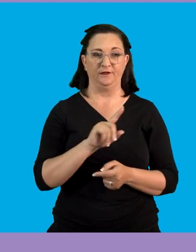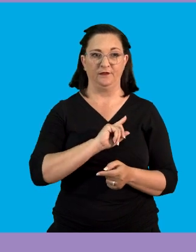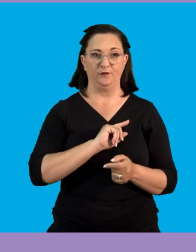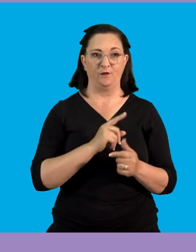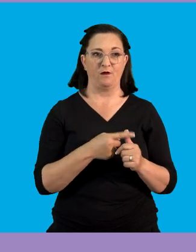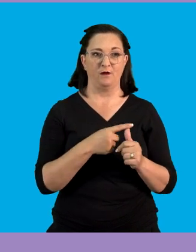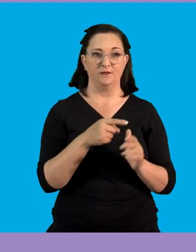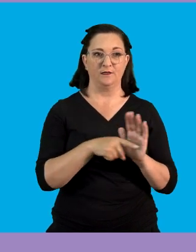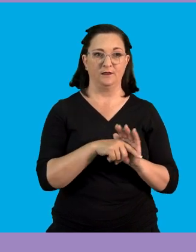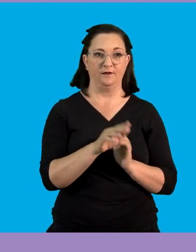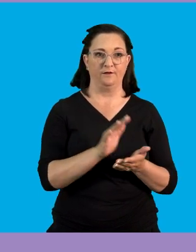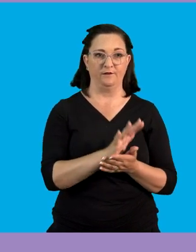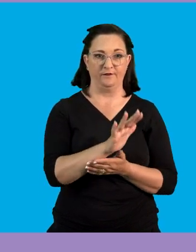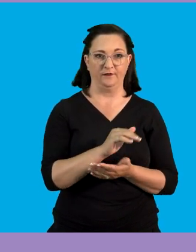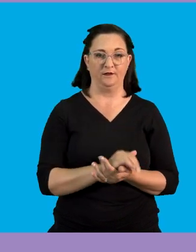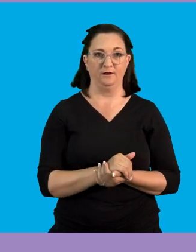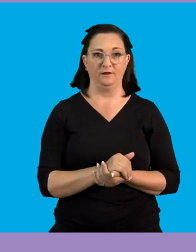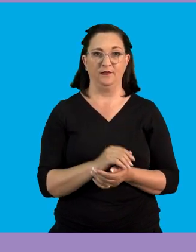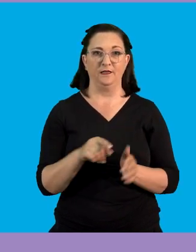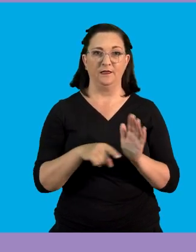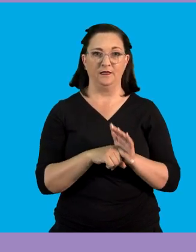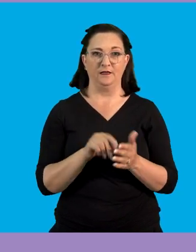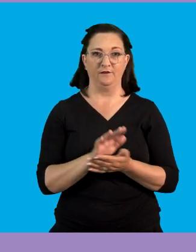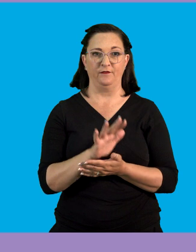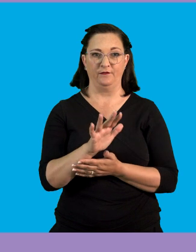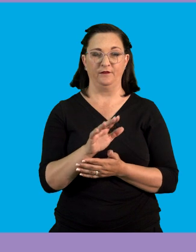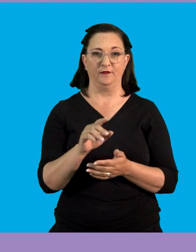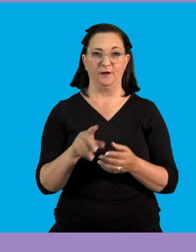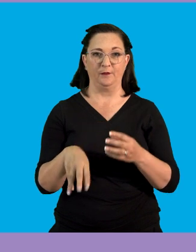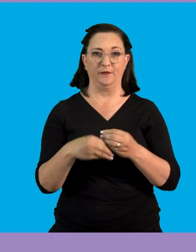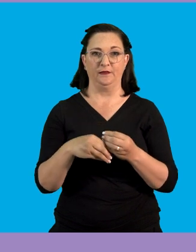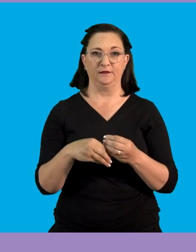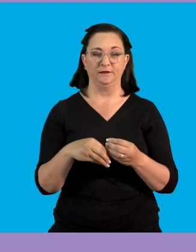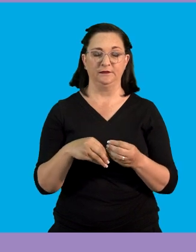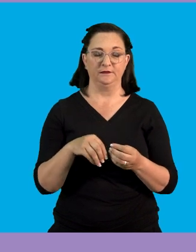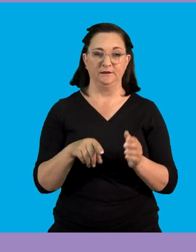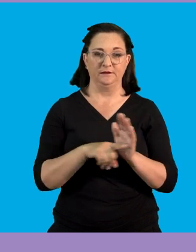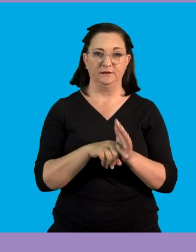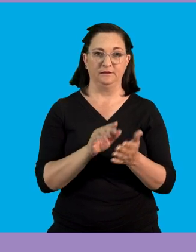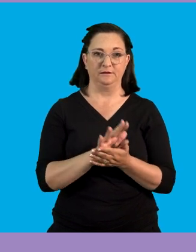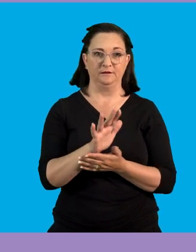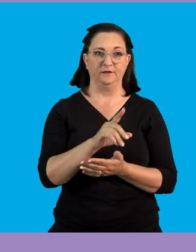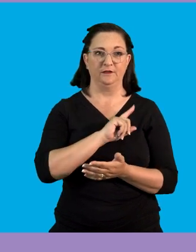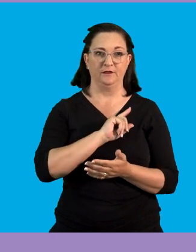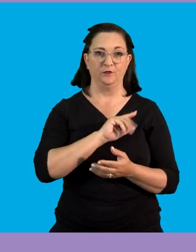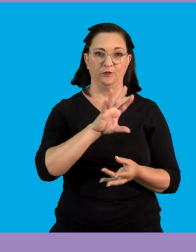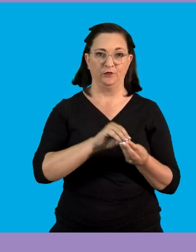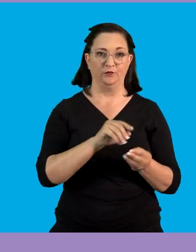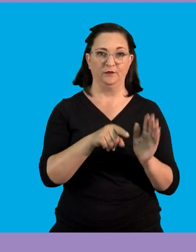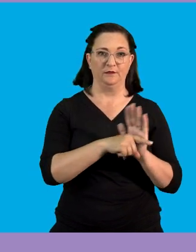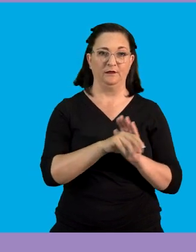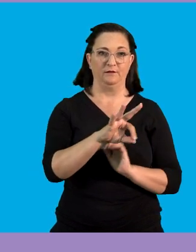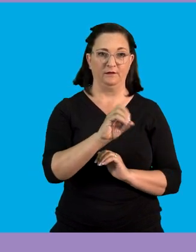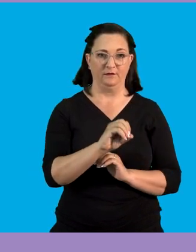plus 5 would be negative 15. Negative 15 and negative 15 would give us negative 30